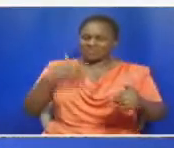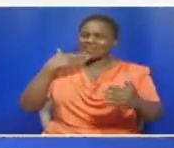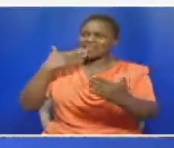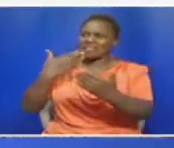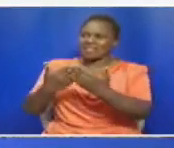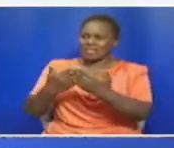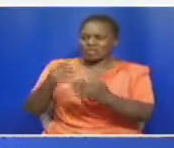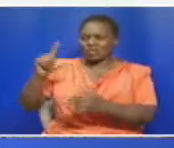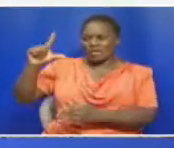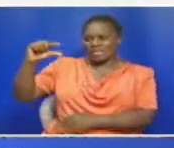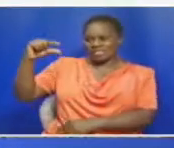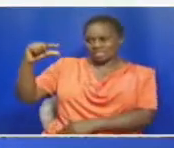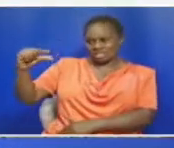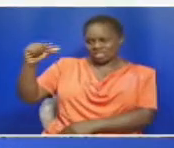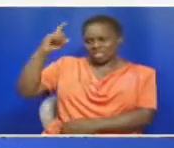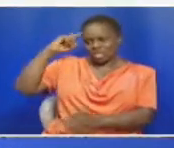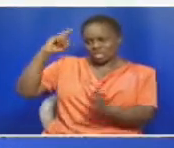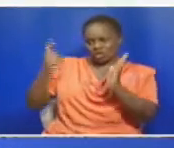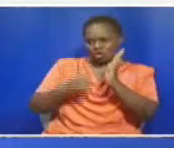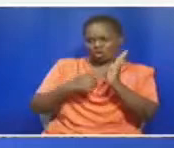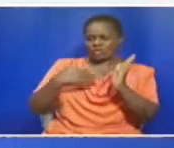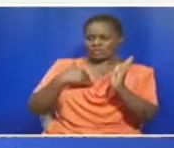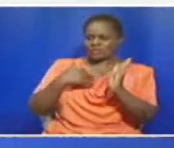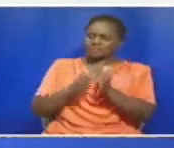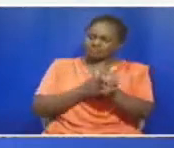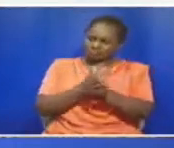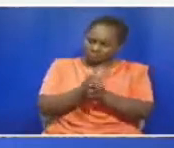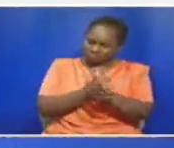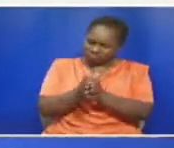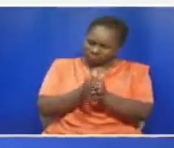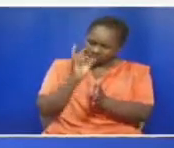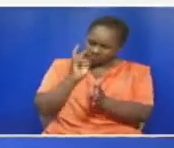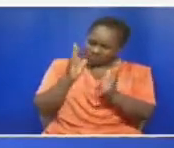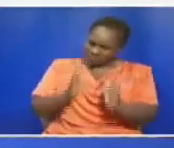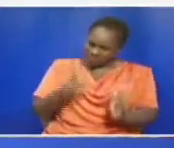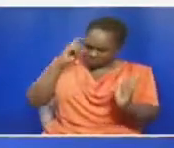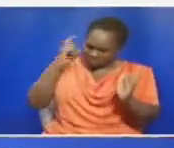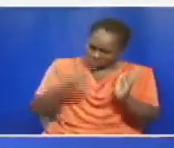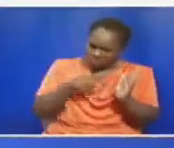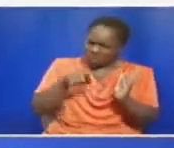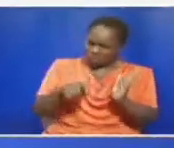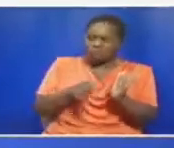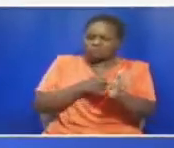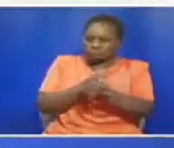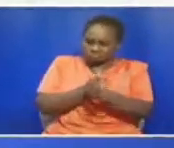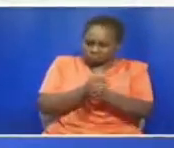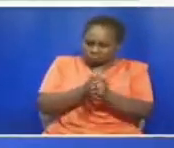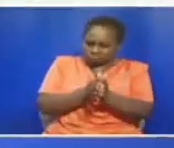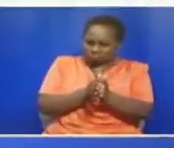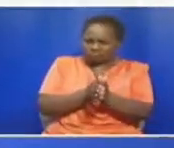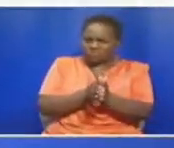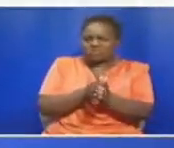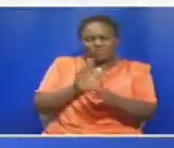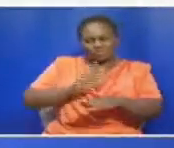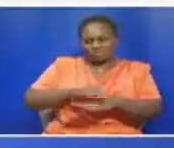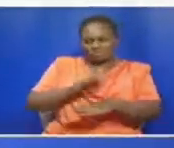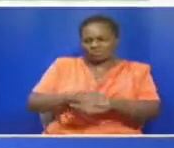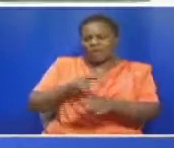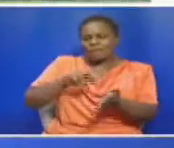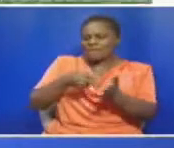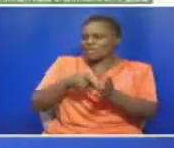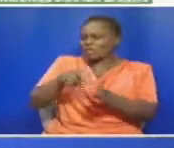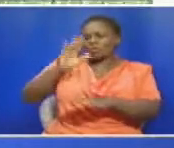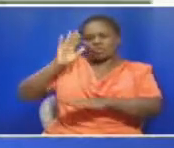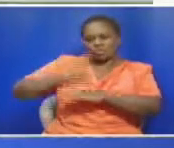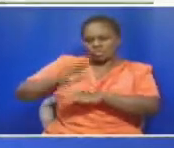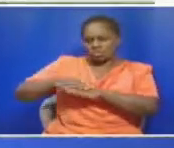LG, for recognizing me. And it's motivating, actually, to see someone recognizing you and, you know, appreciating what you're doing. So it means that you're doing something